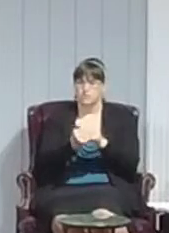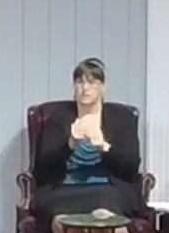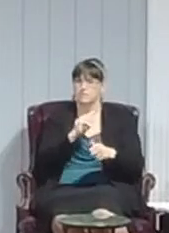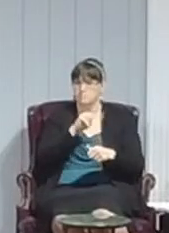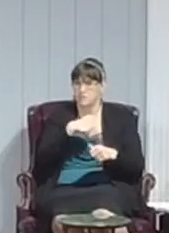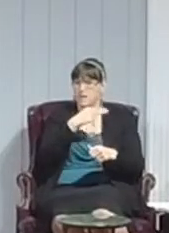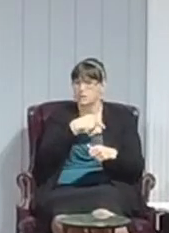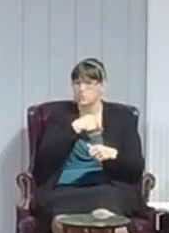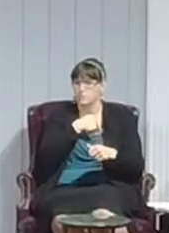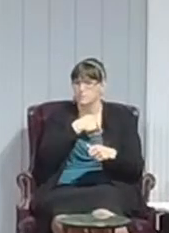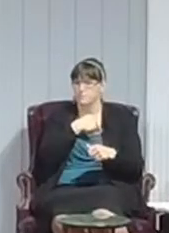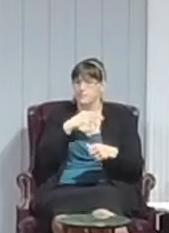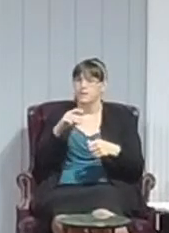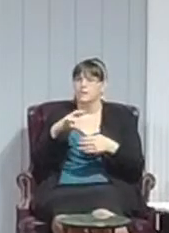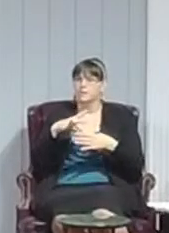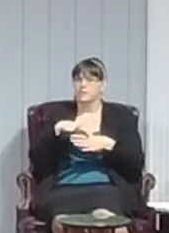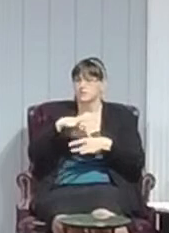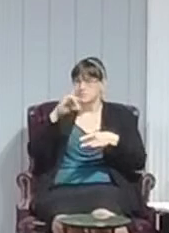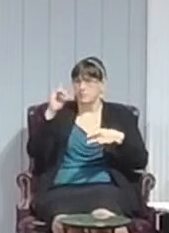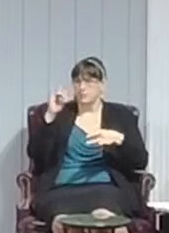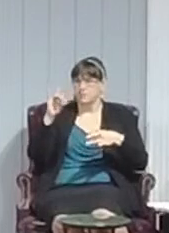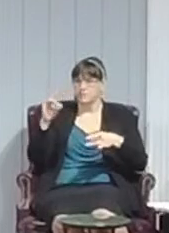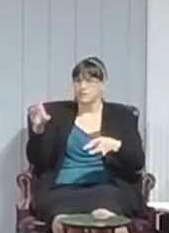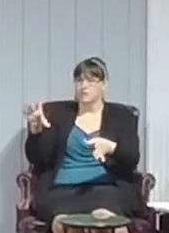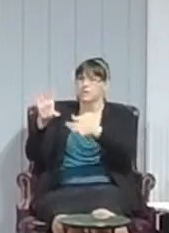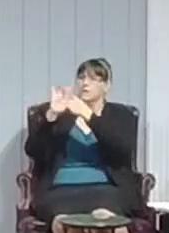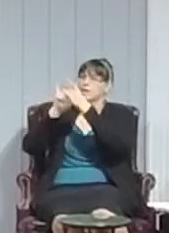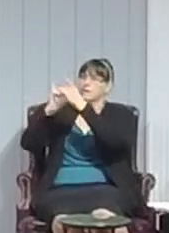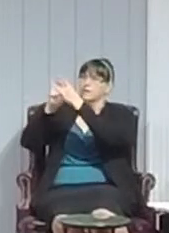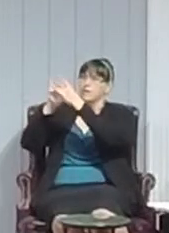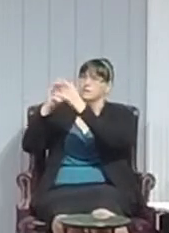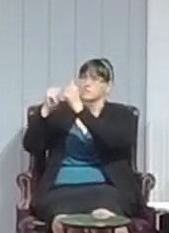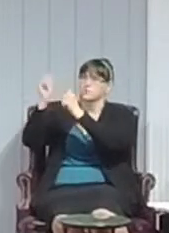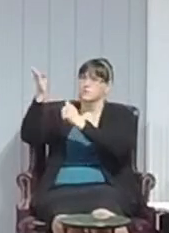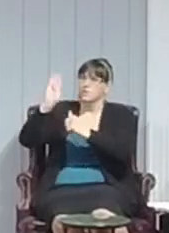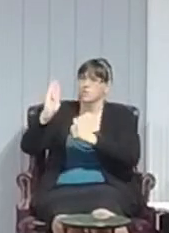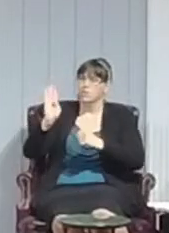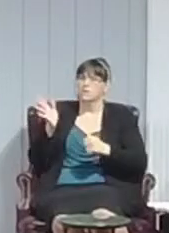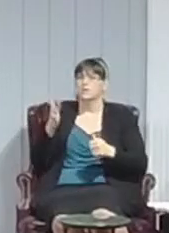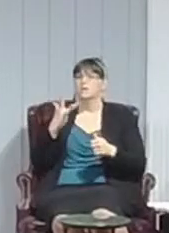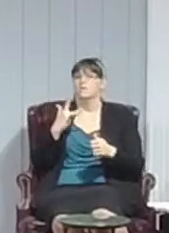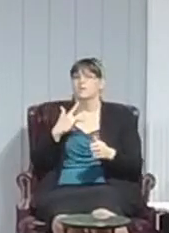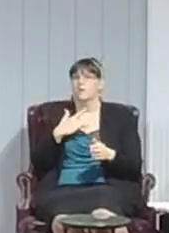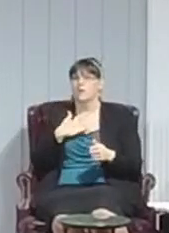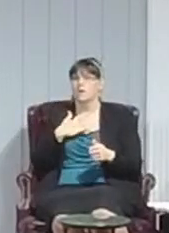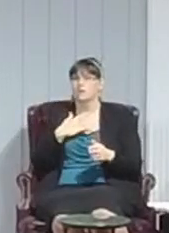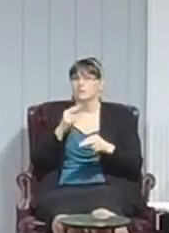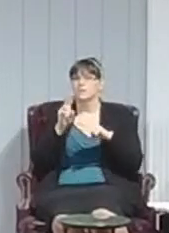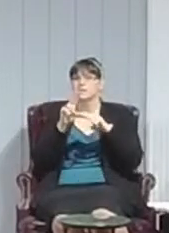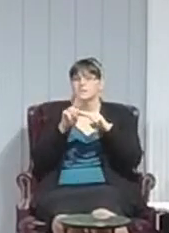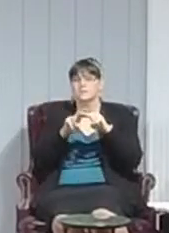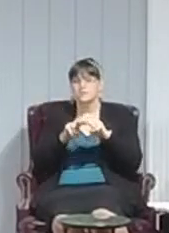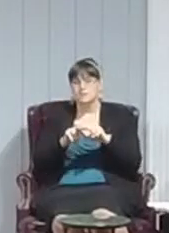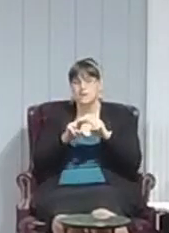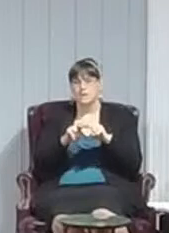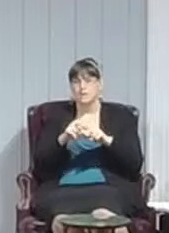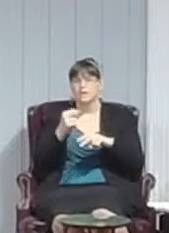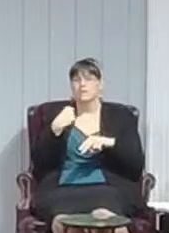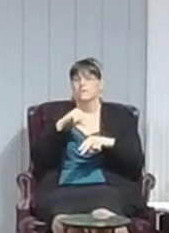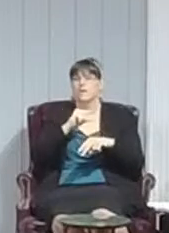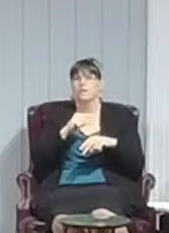The spirit is that part of us that connects with God. The heart is the seat of our